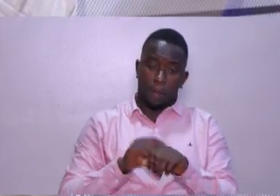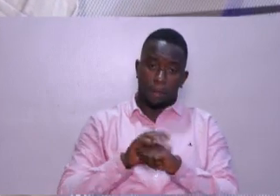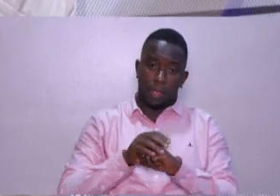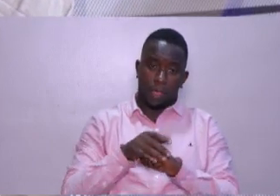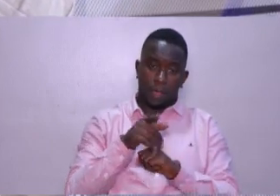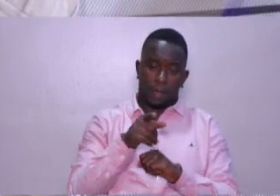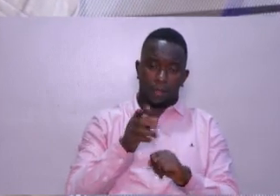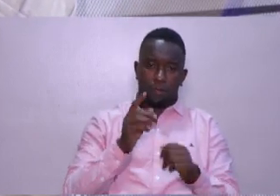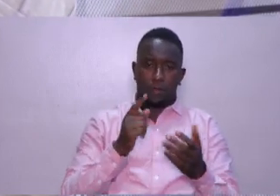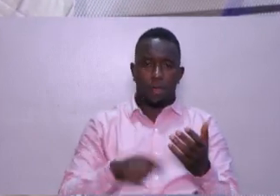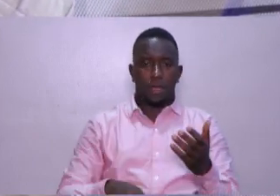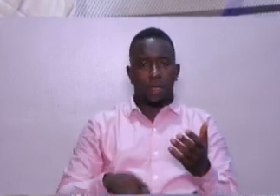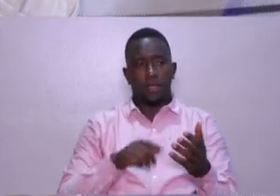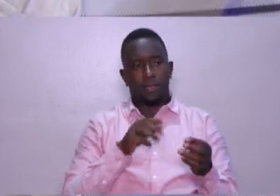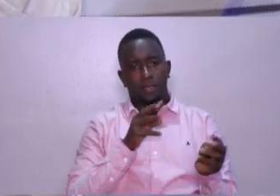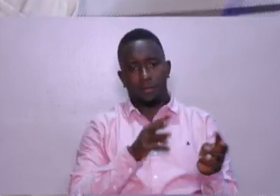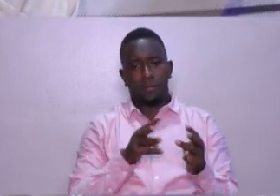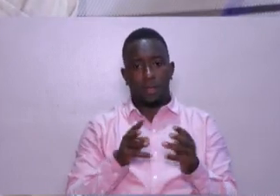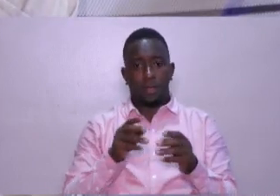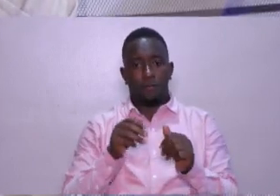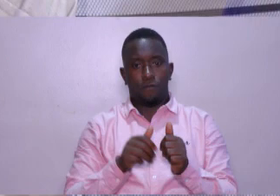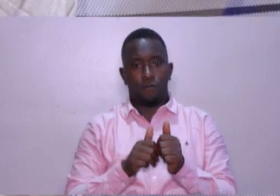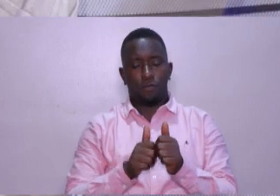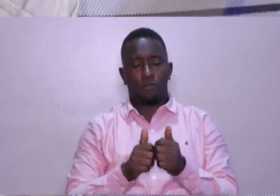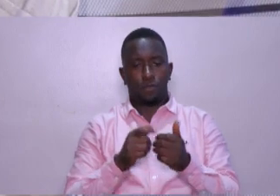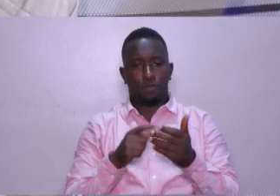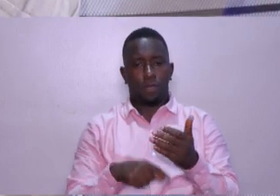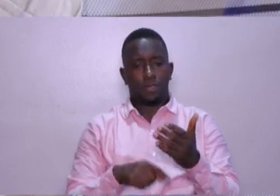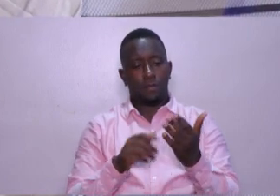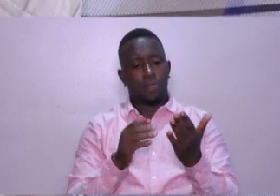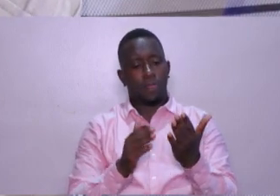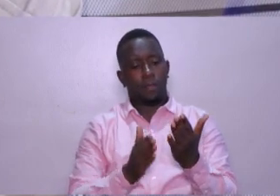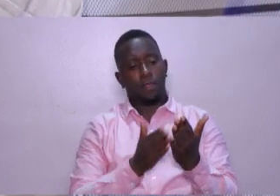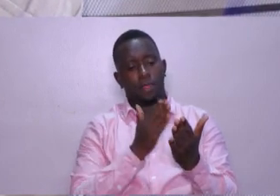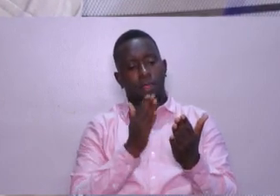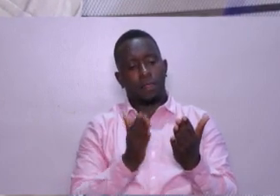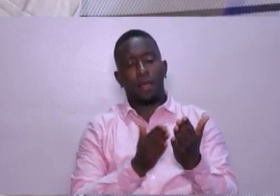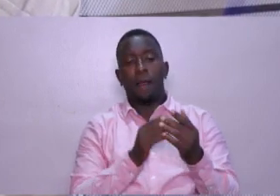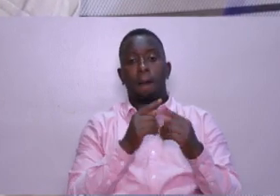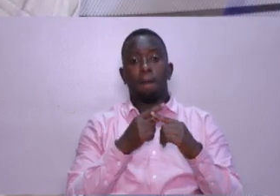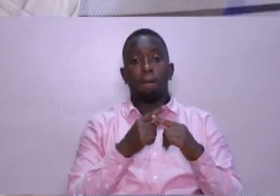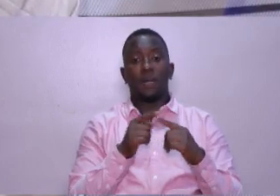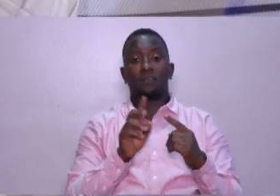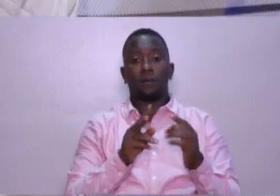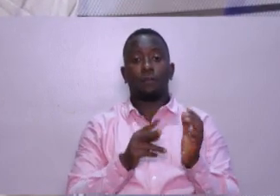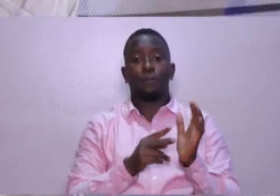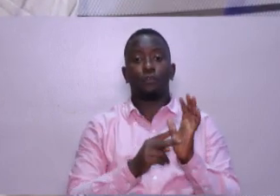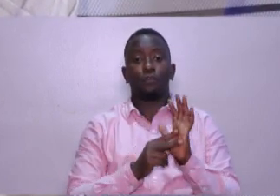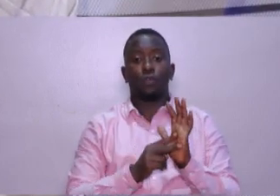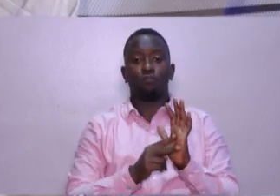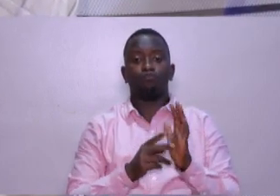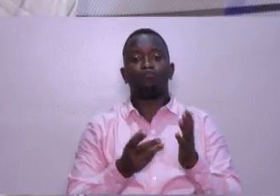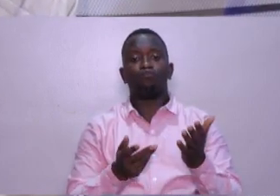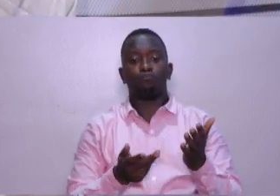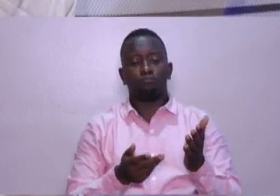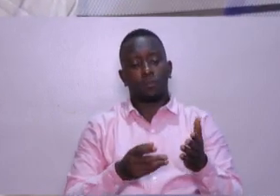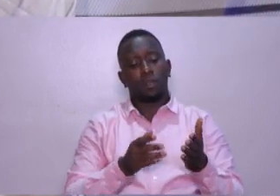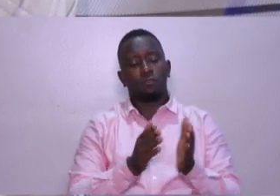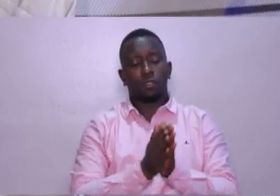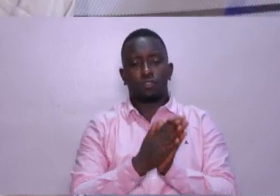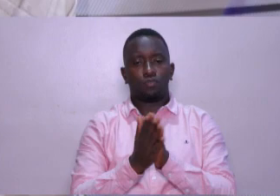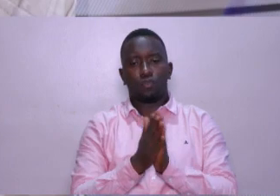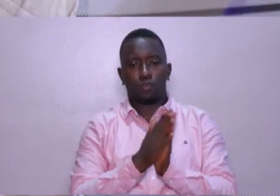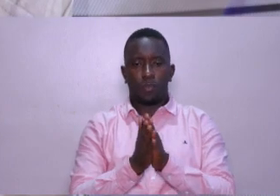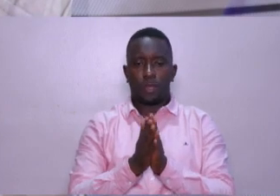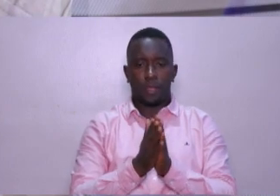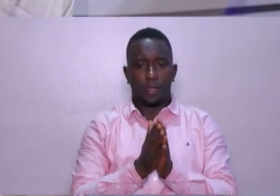and trying to follow the script, it should be in a narrative form of way that the previous easily